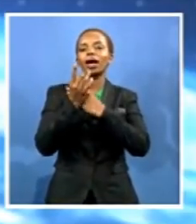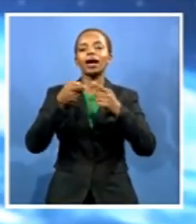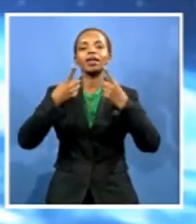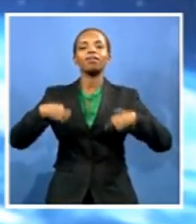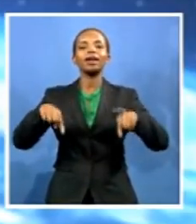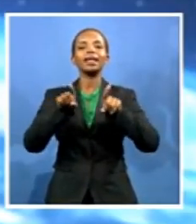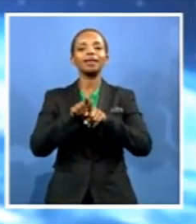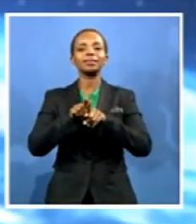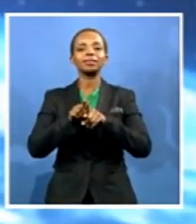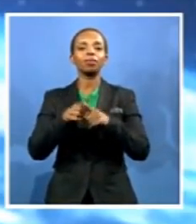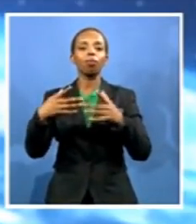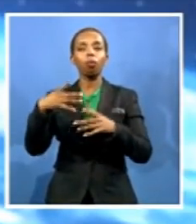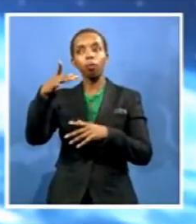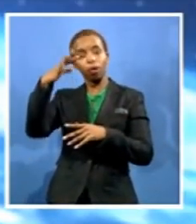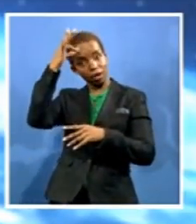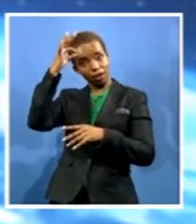take?